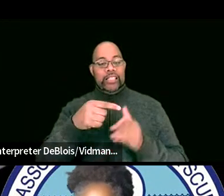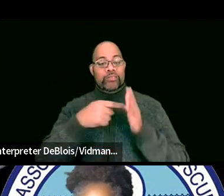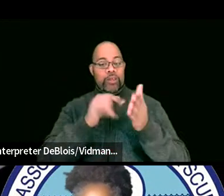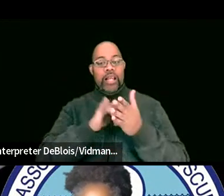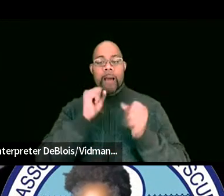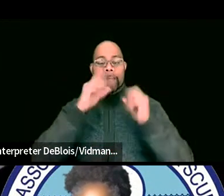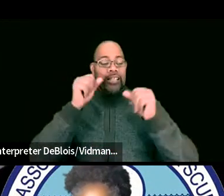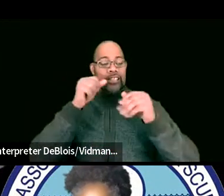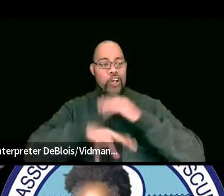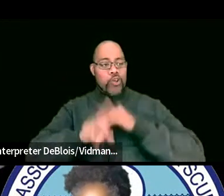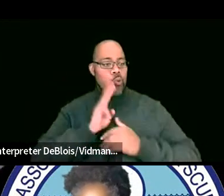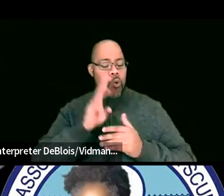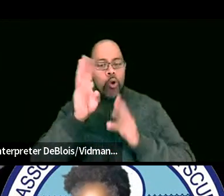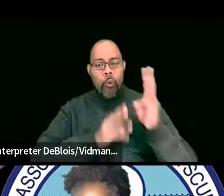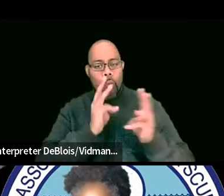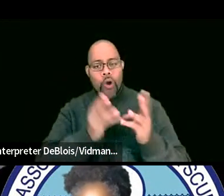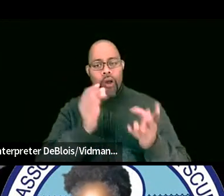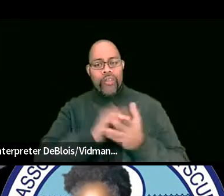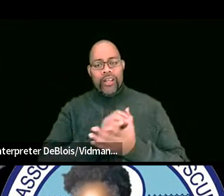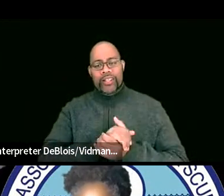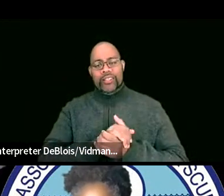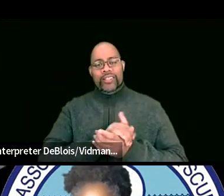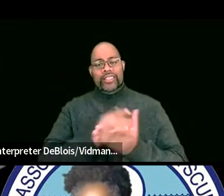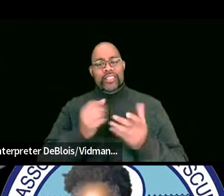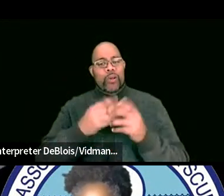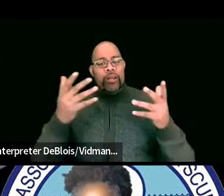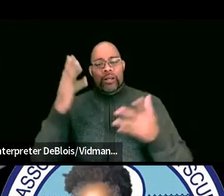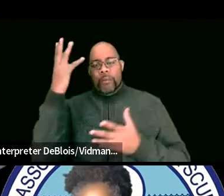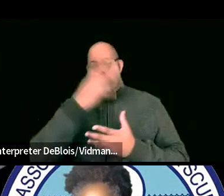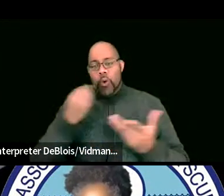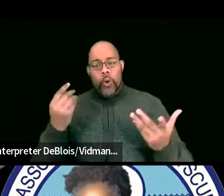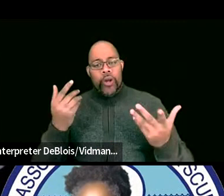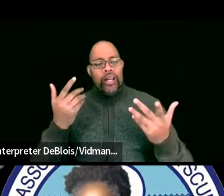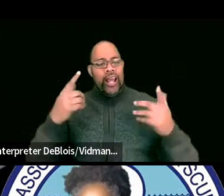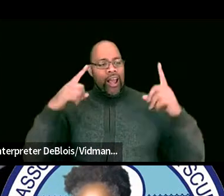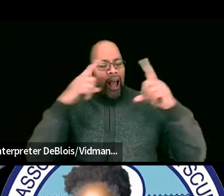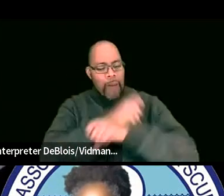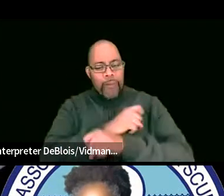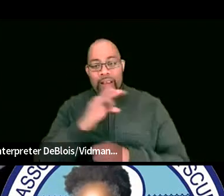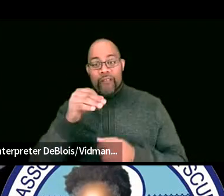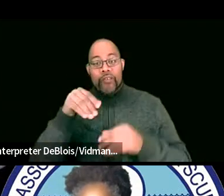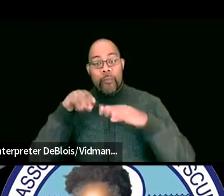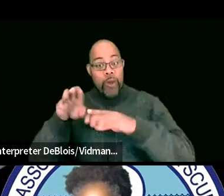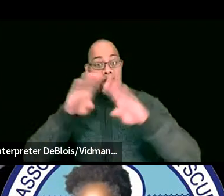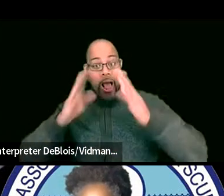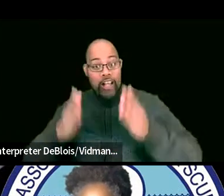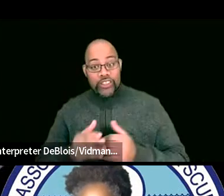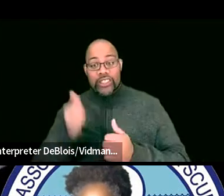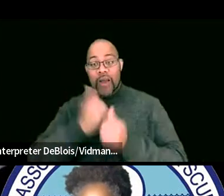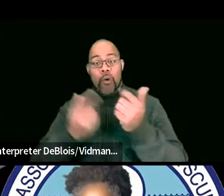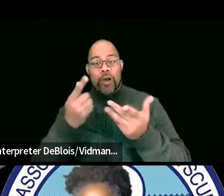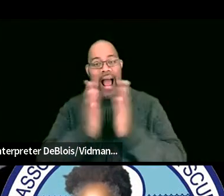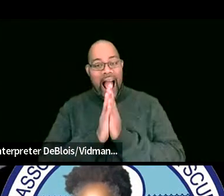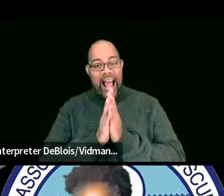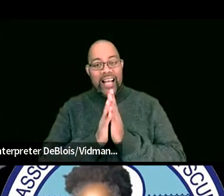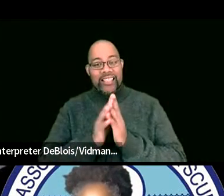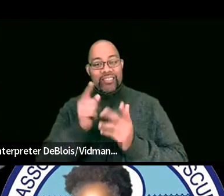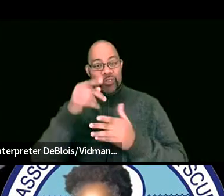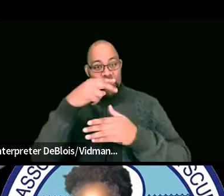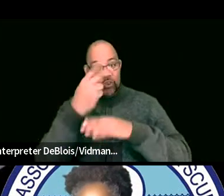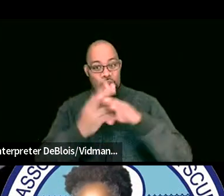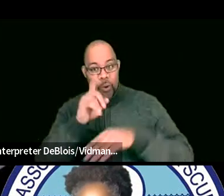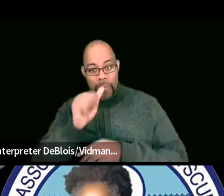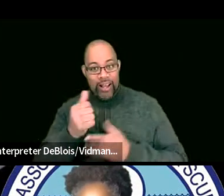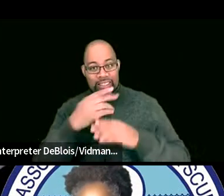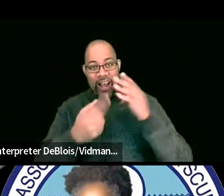amazing underwater world where there's just so much beauty, complexity. And if you're a marine biologist, everyone always asks if you scuba dive. And